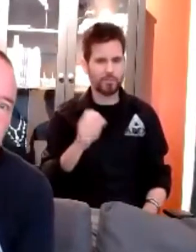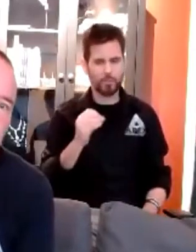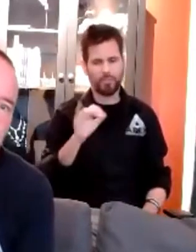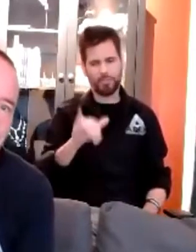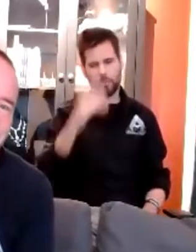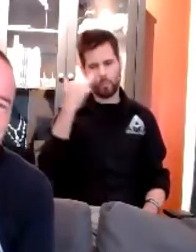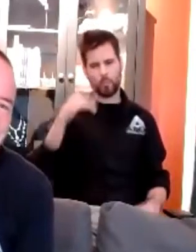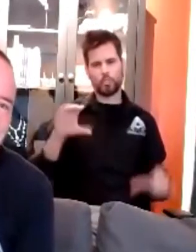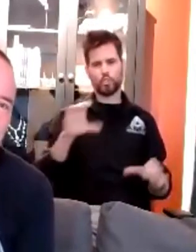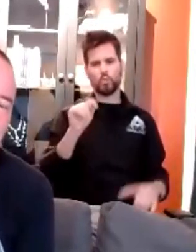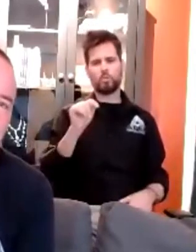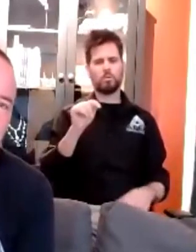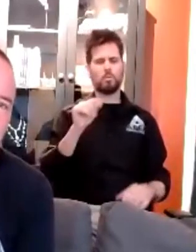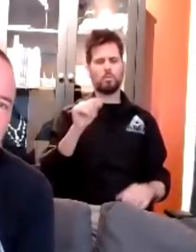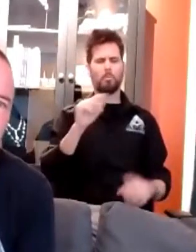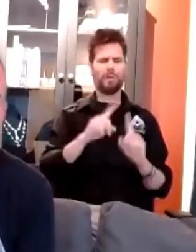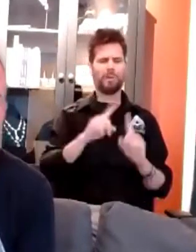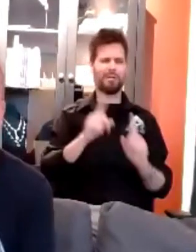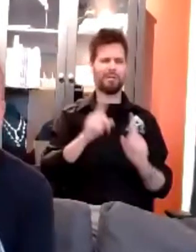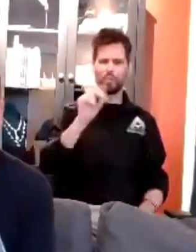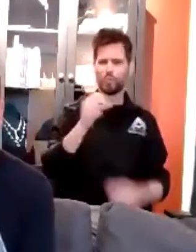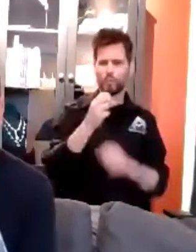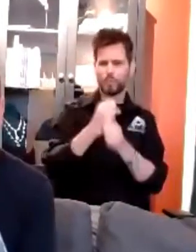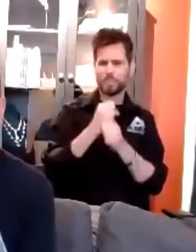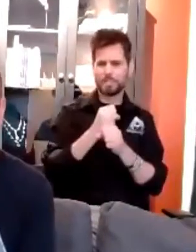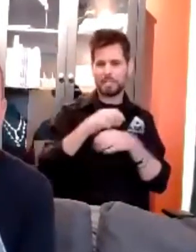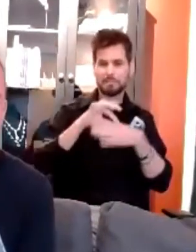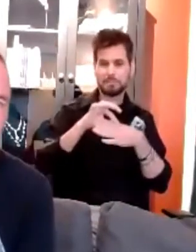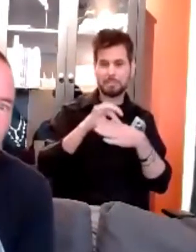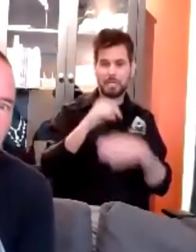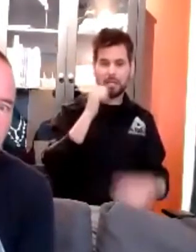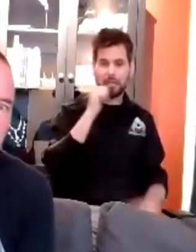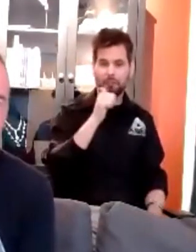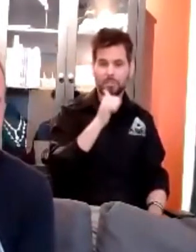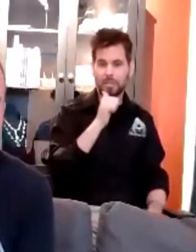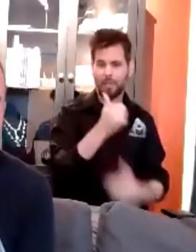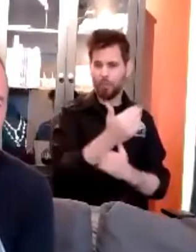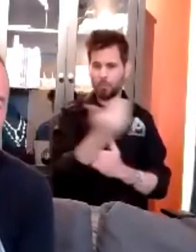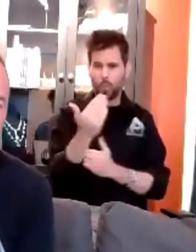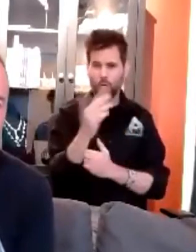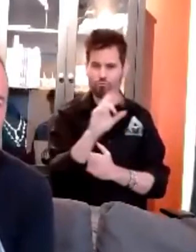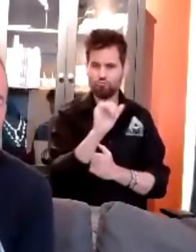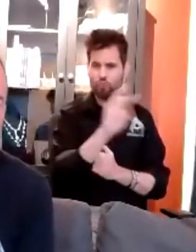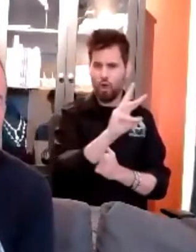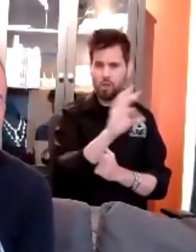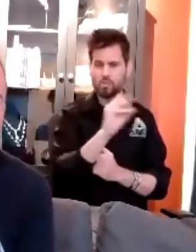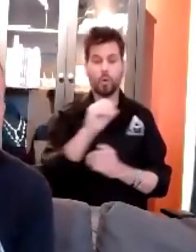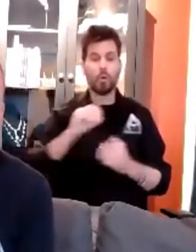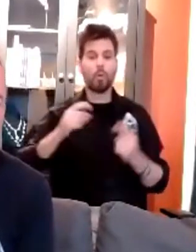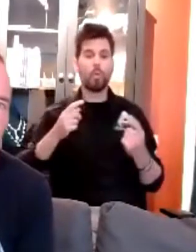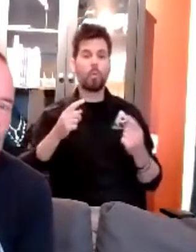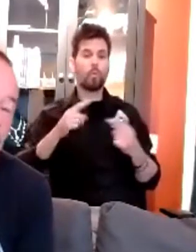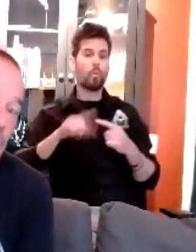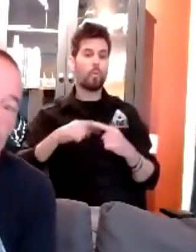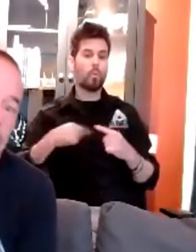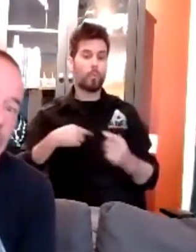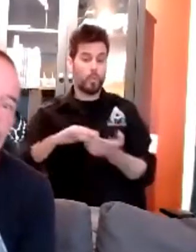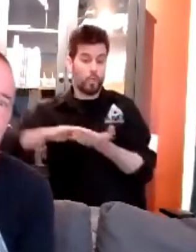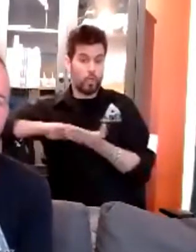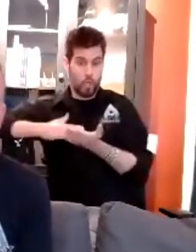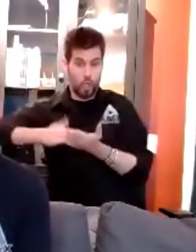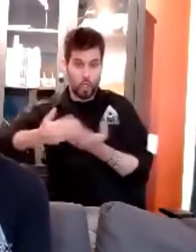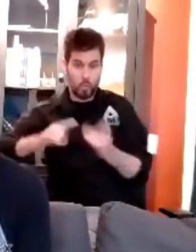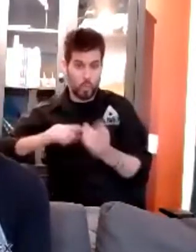do it. I mean, they get steak every day. So giving them steak treats raw is not as much fun as giving them a different flavor,